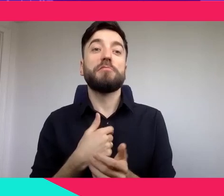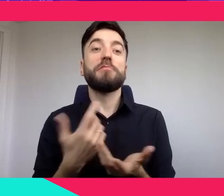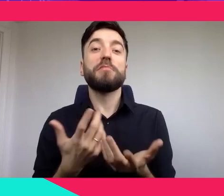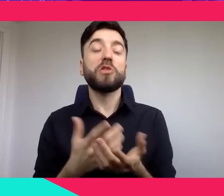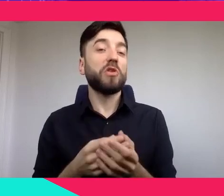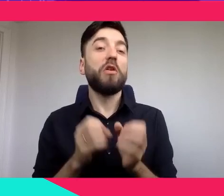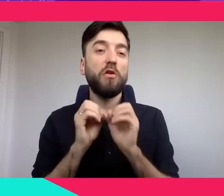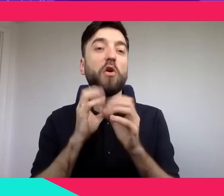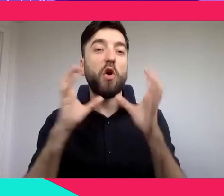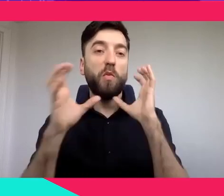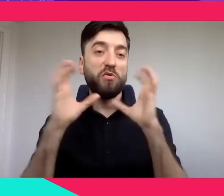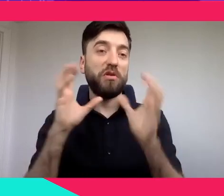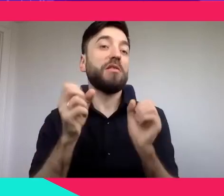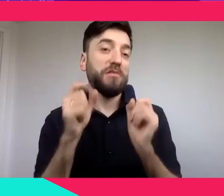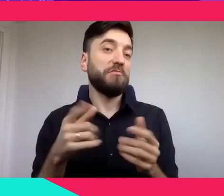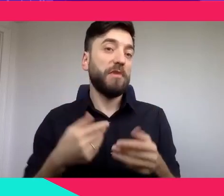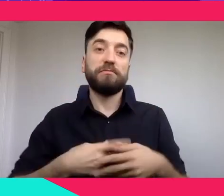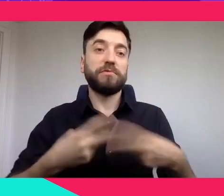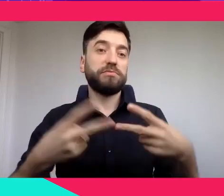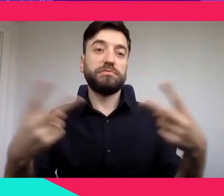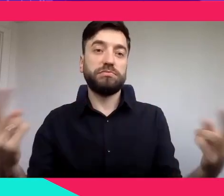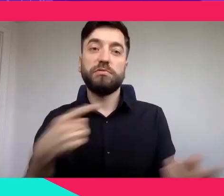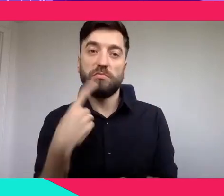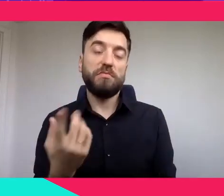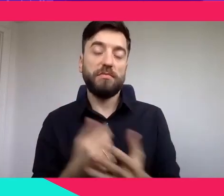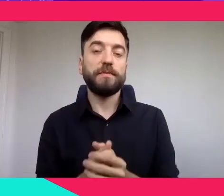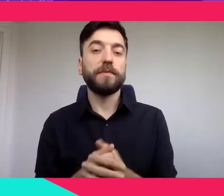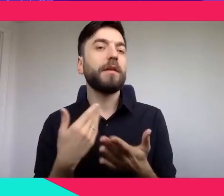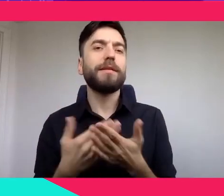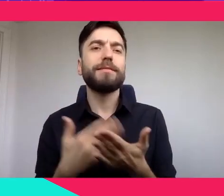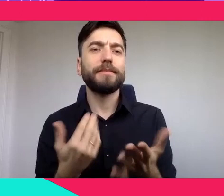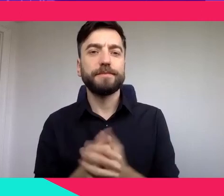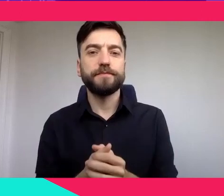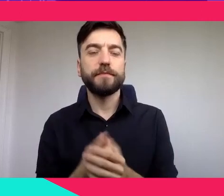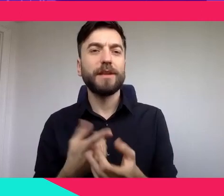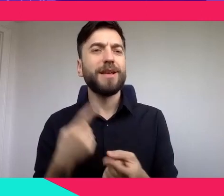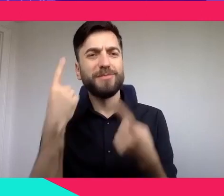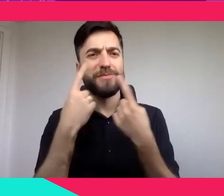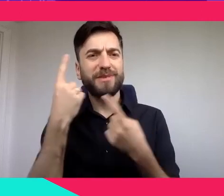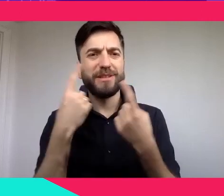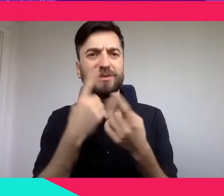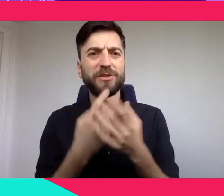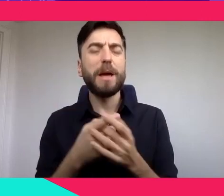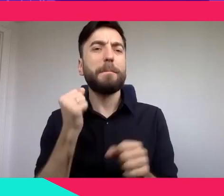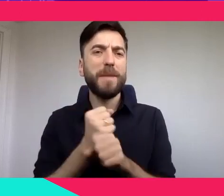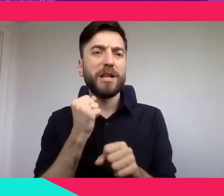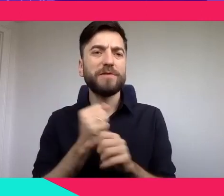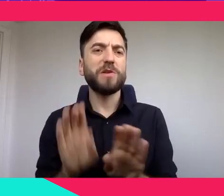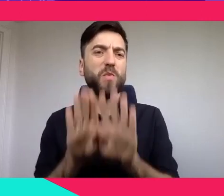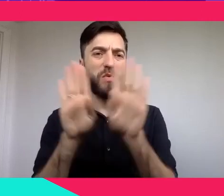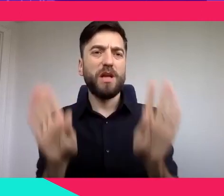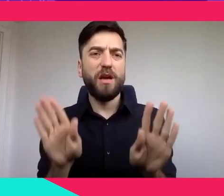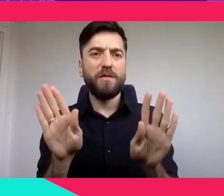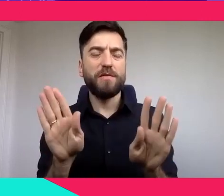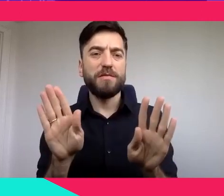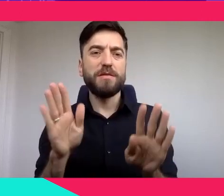And the reasoning behind that is that we realize that museum people don't necessarily get the best ideas how